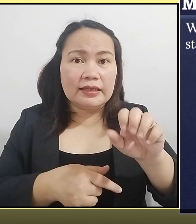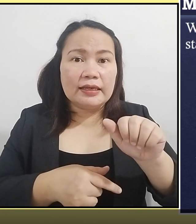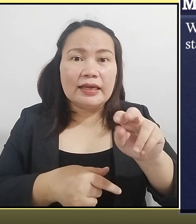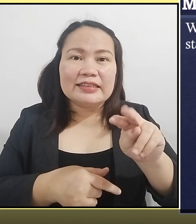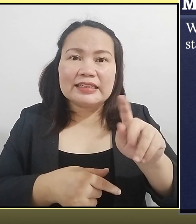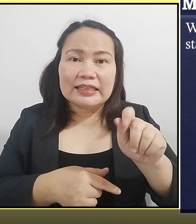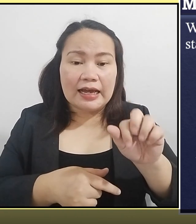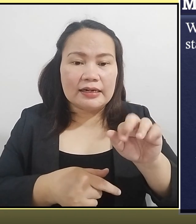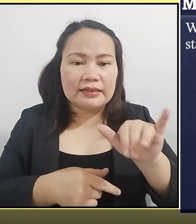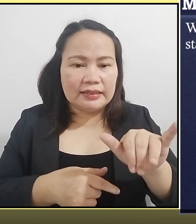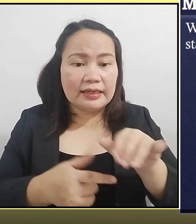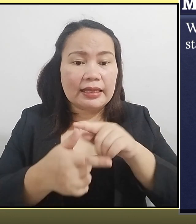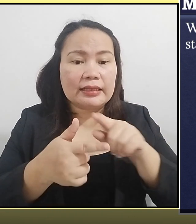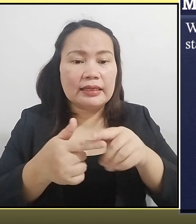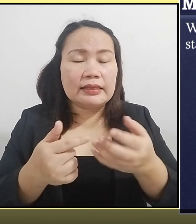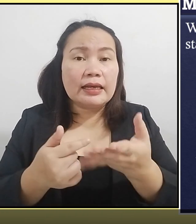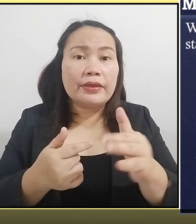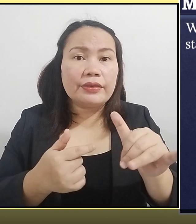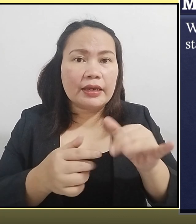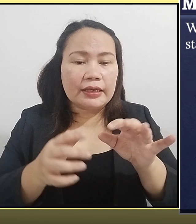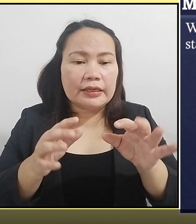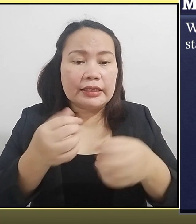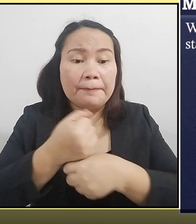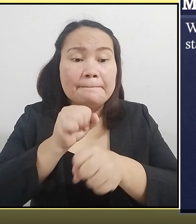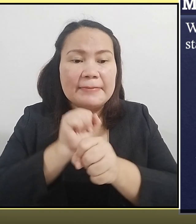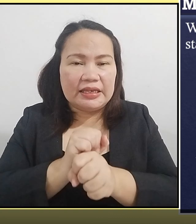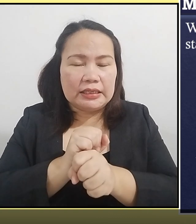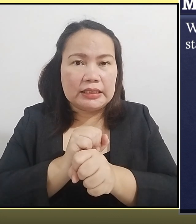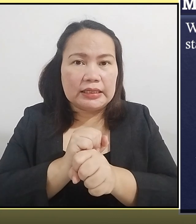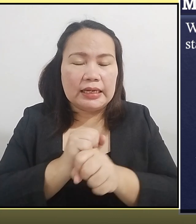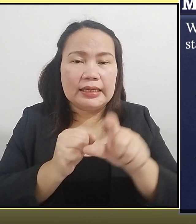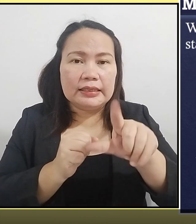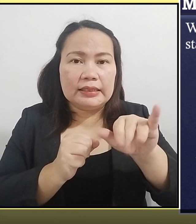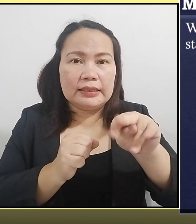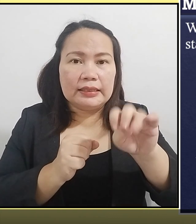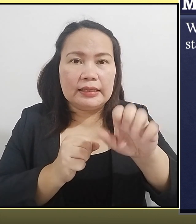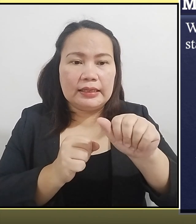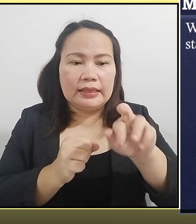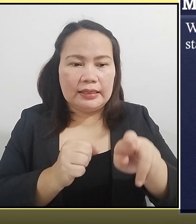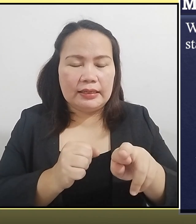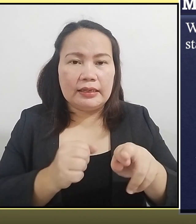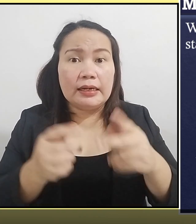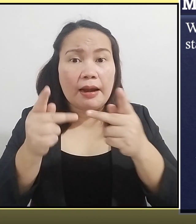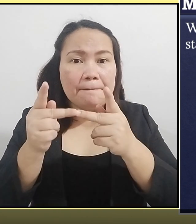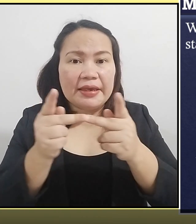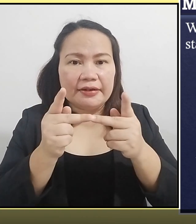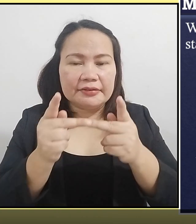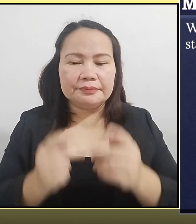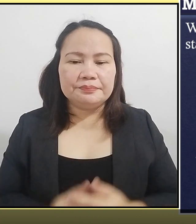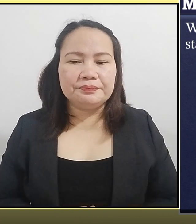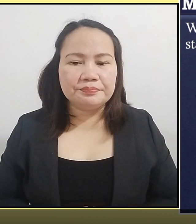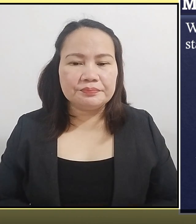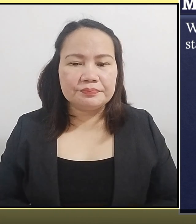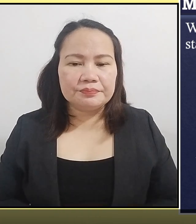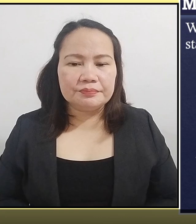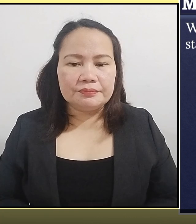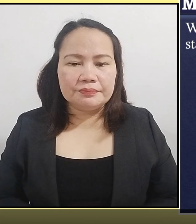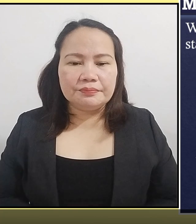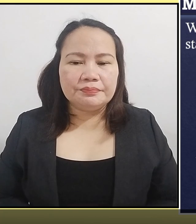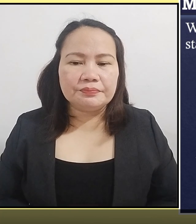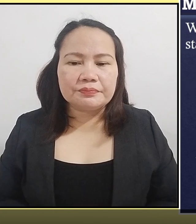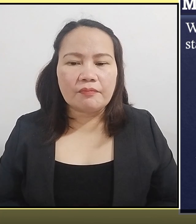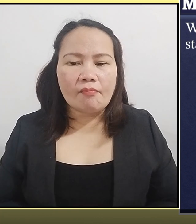natin siyang lahat na if-then. Mamaya natin i-identify kung a good definition or not. Okay. So, if